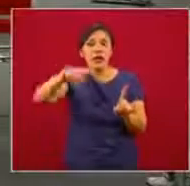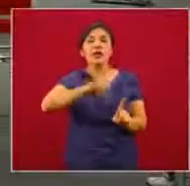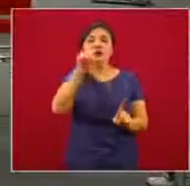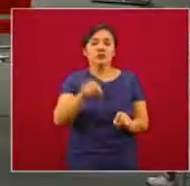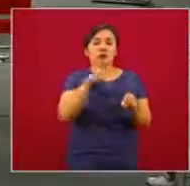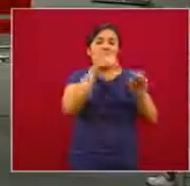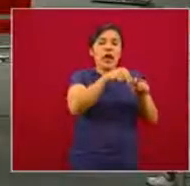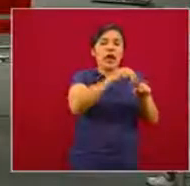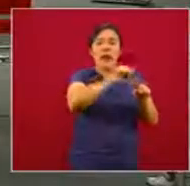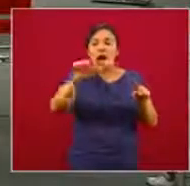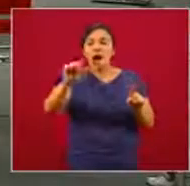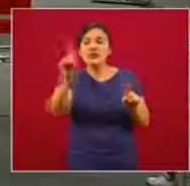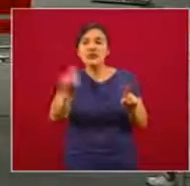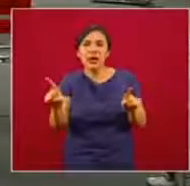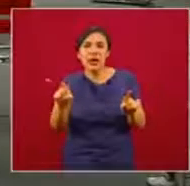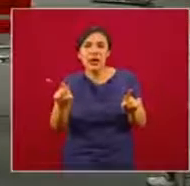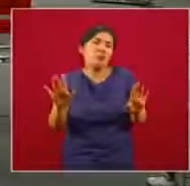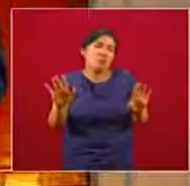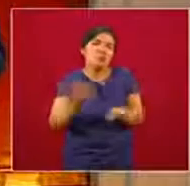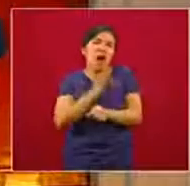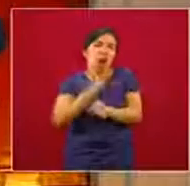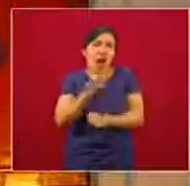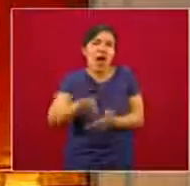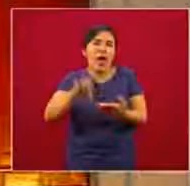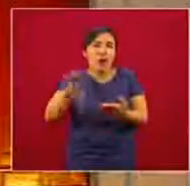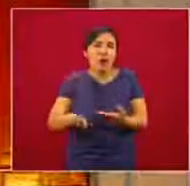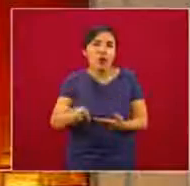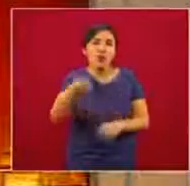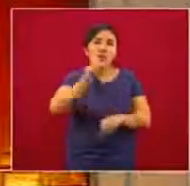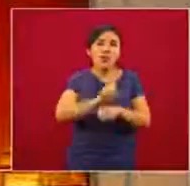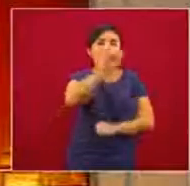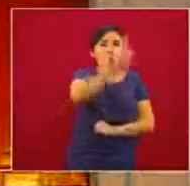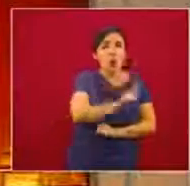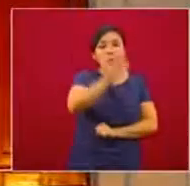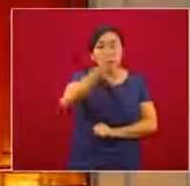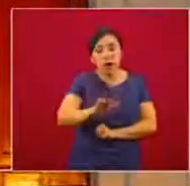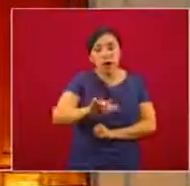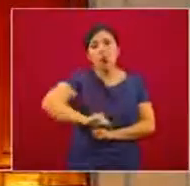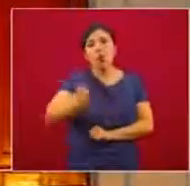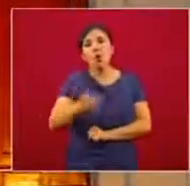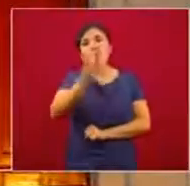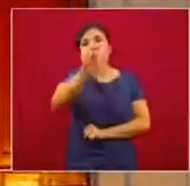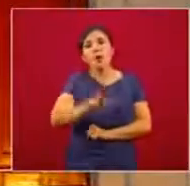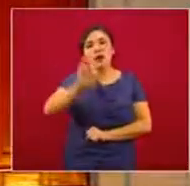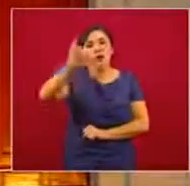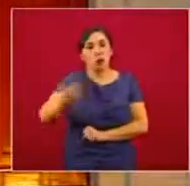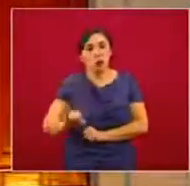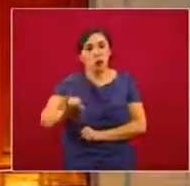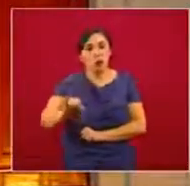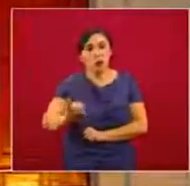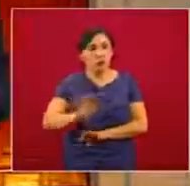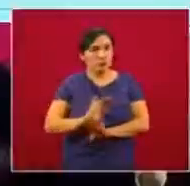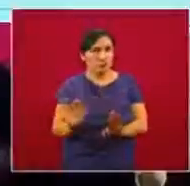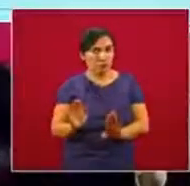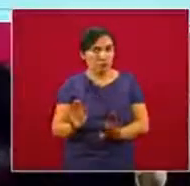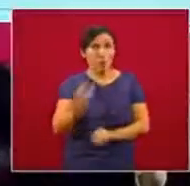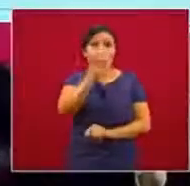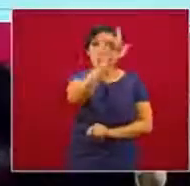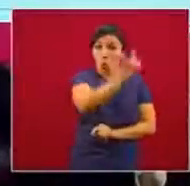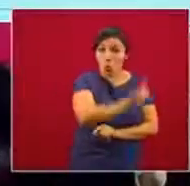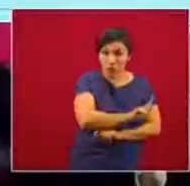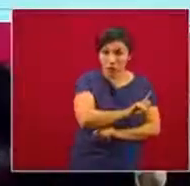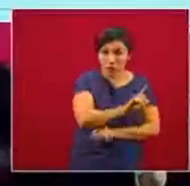have more than one. I was saying from A to N and from N to C,